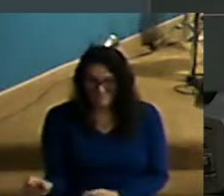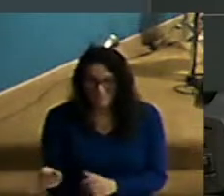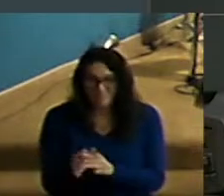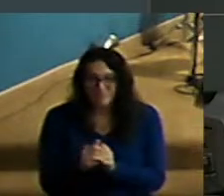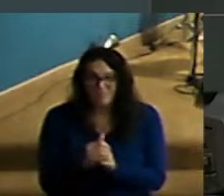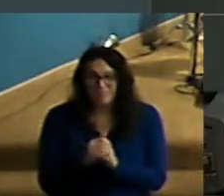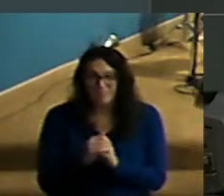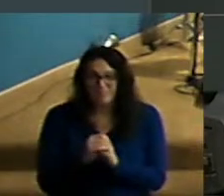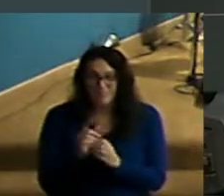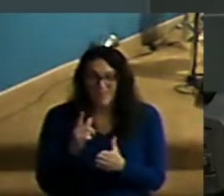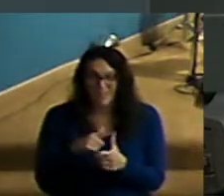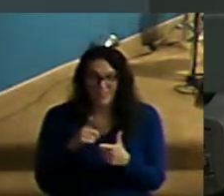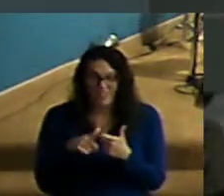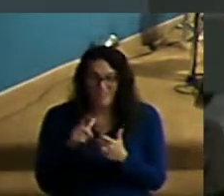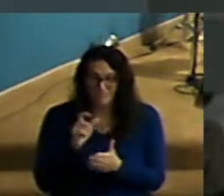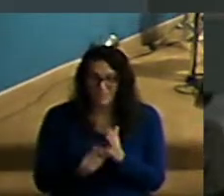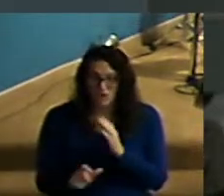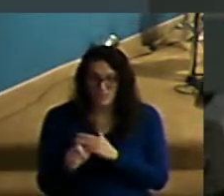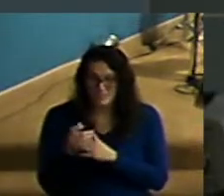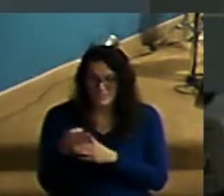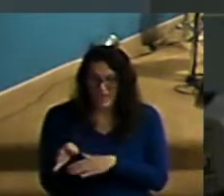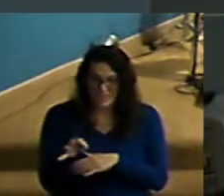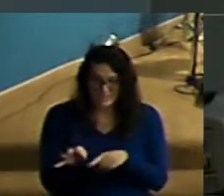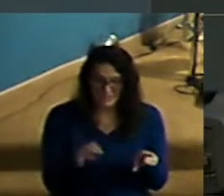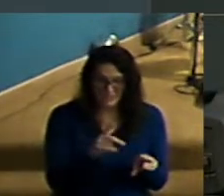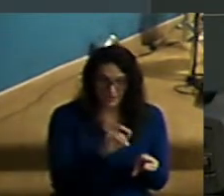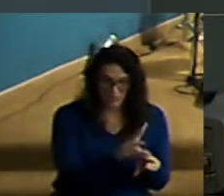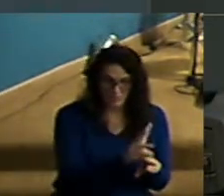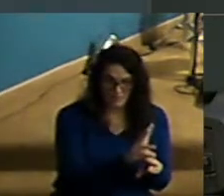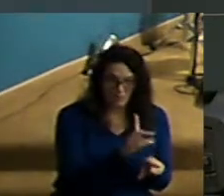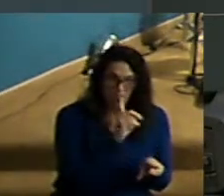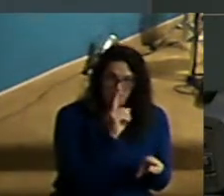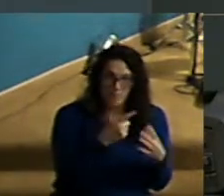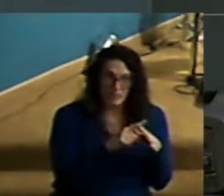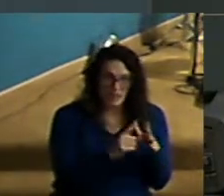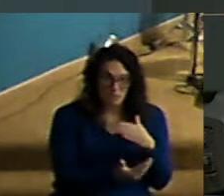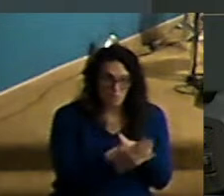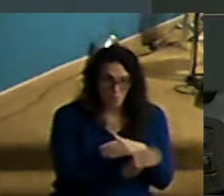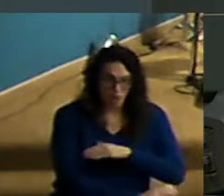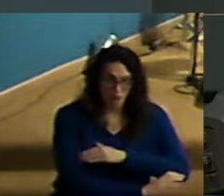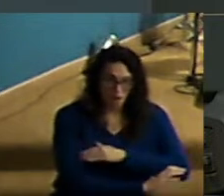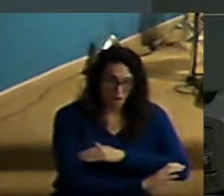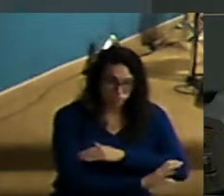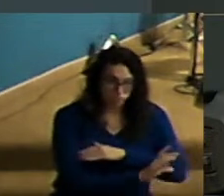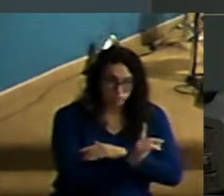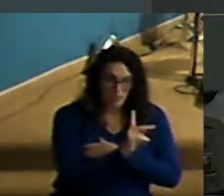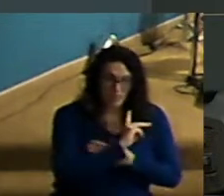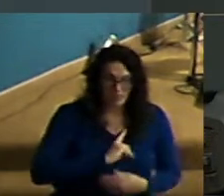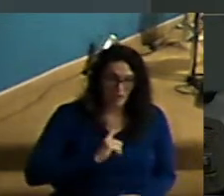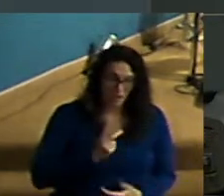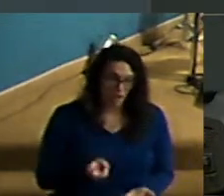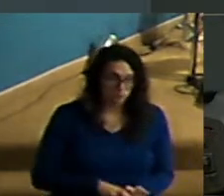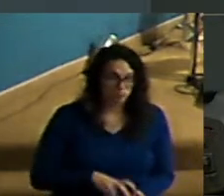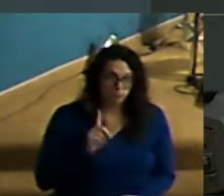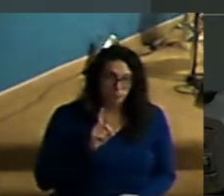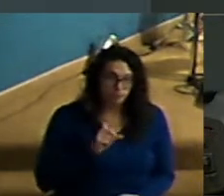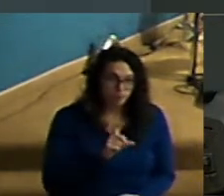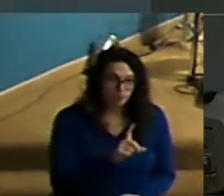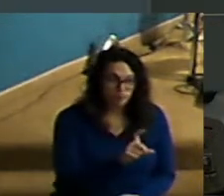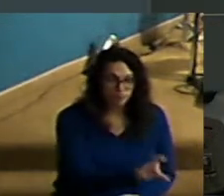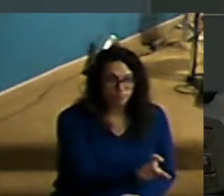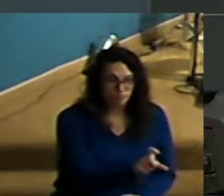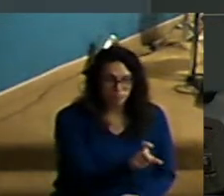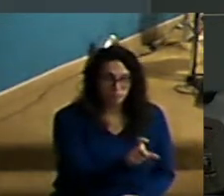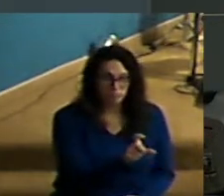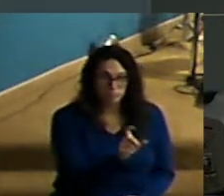Then in verse 19 of Daniel 6, at the first light of dawn, the king rose and hurried off